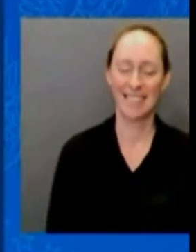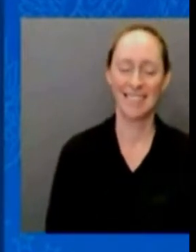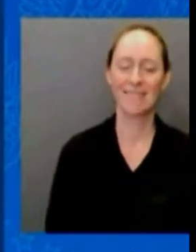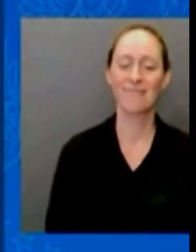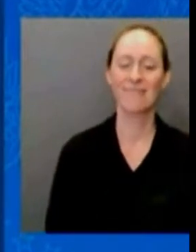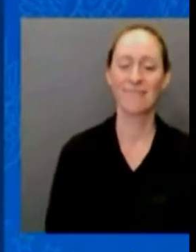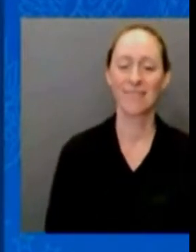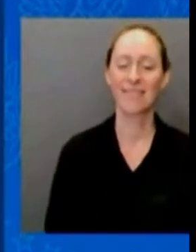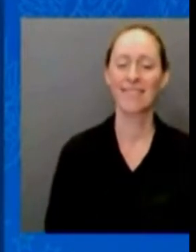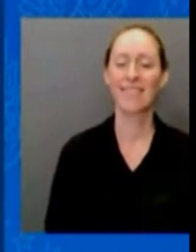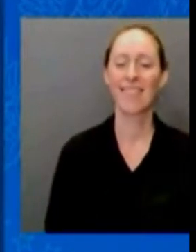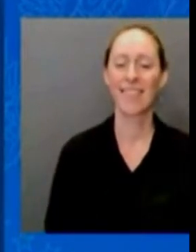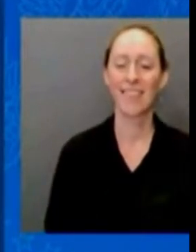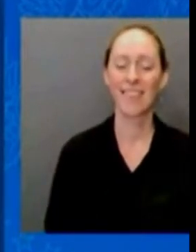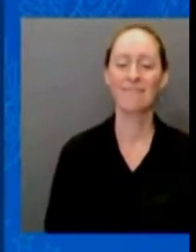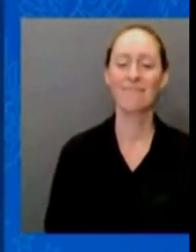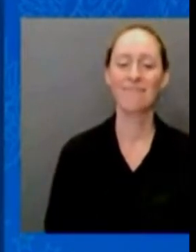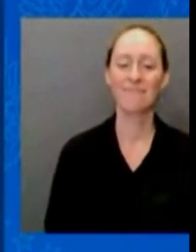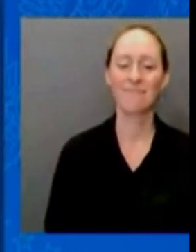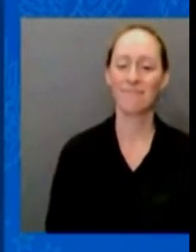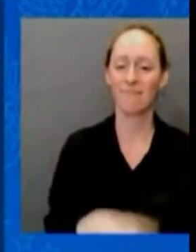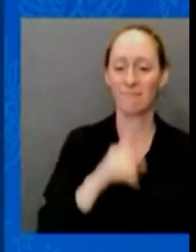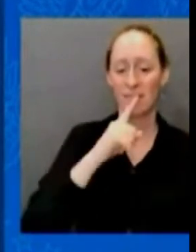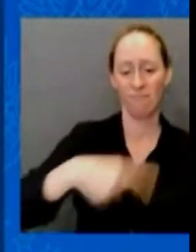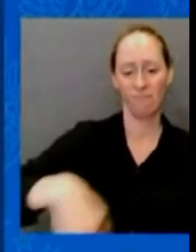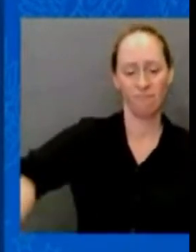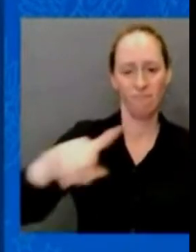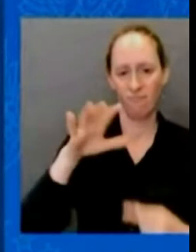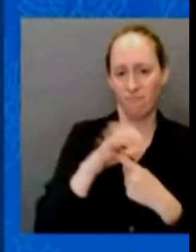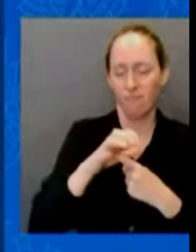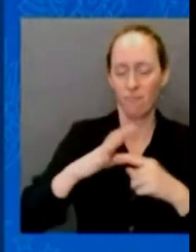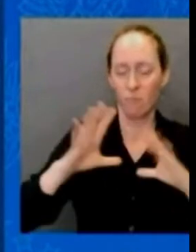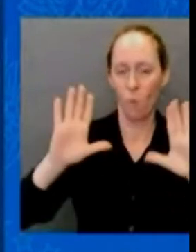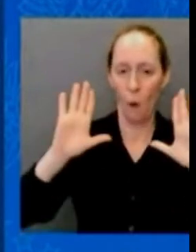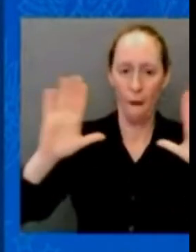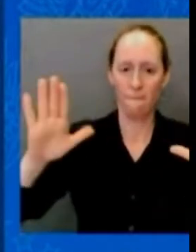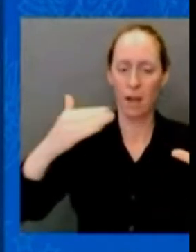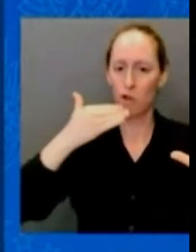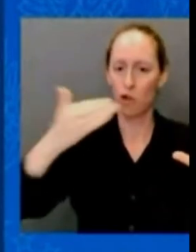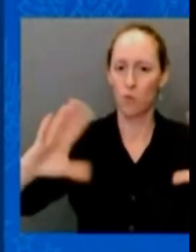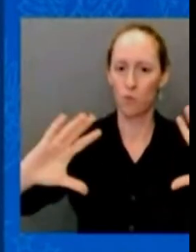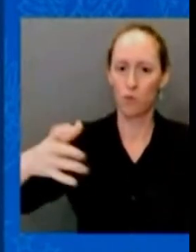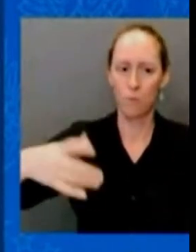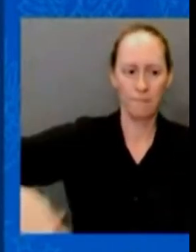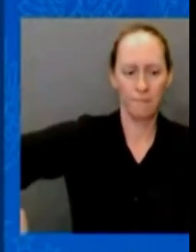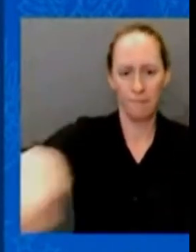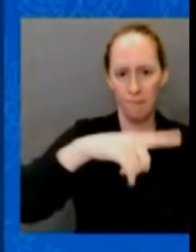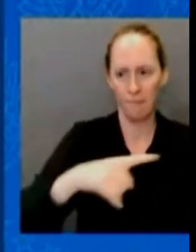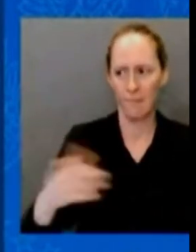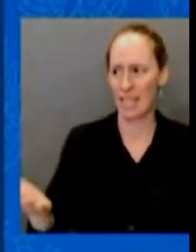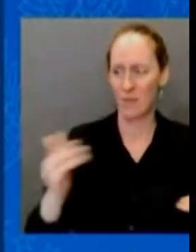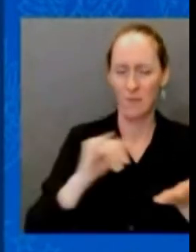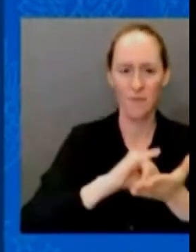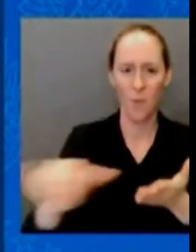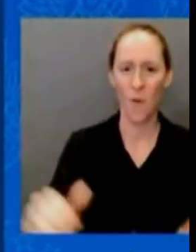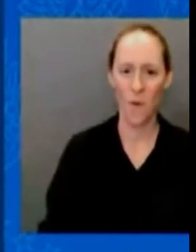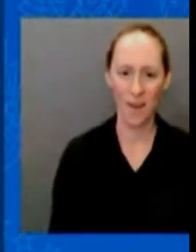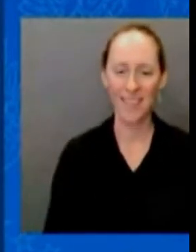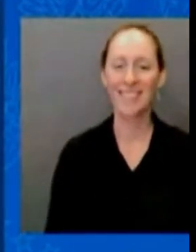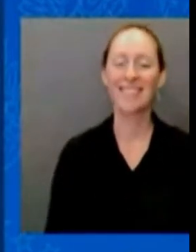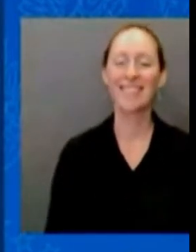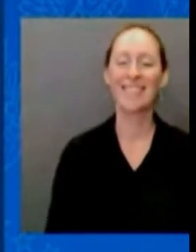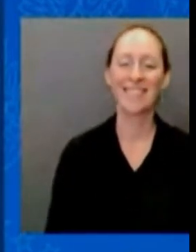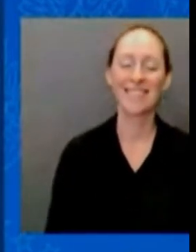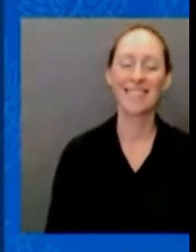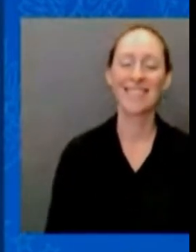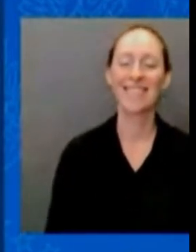best delegations in the country, and Chuck is a great majority leader. Getting big things done. We